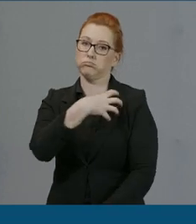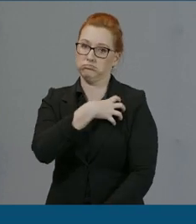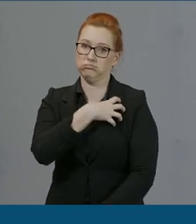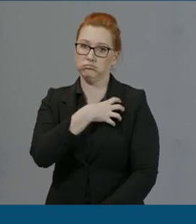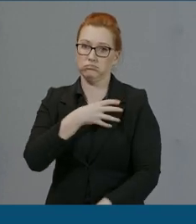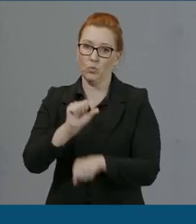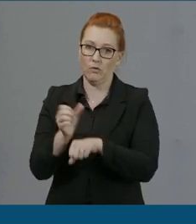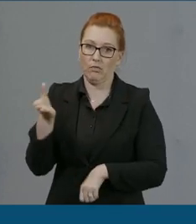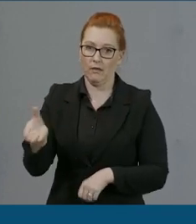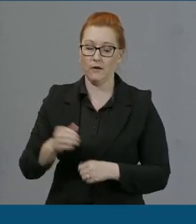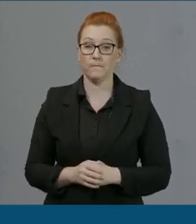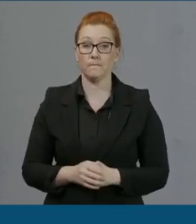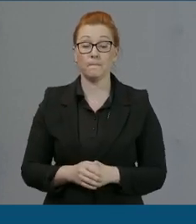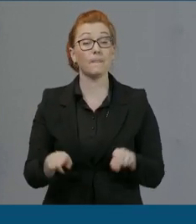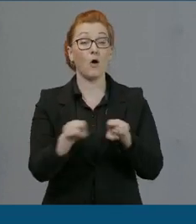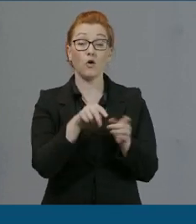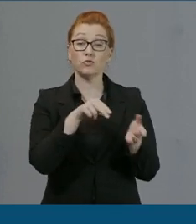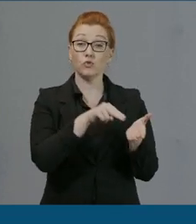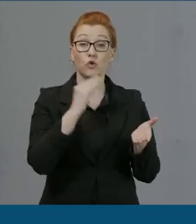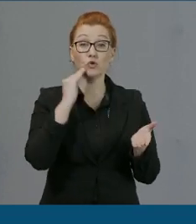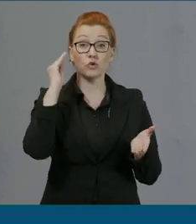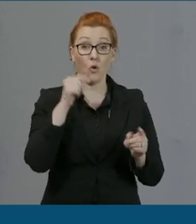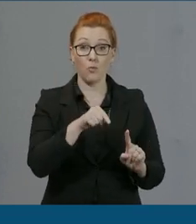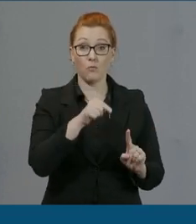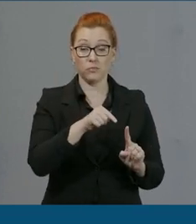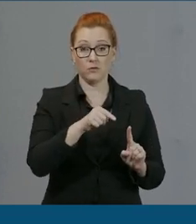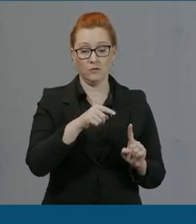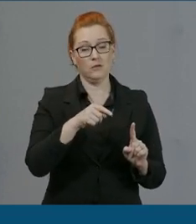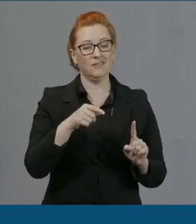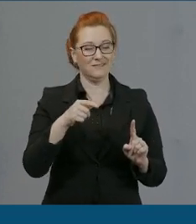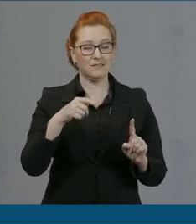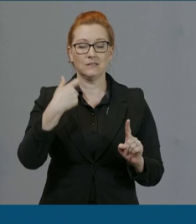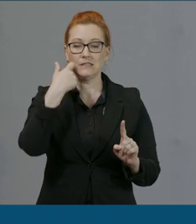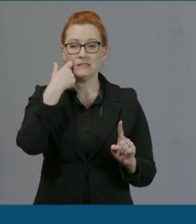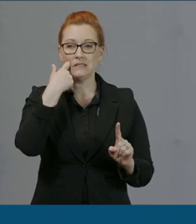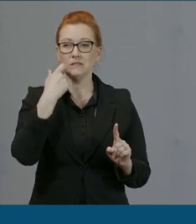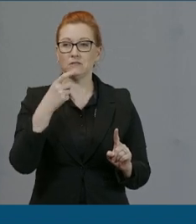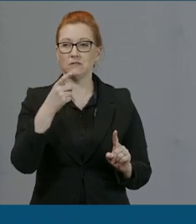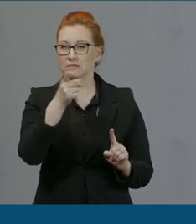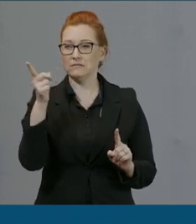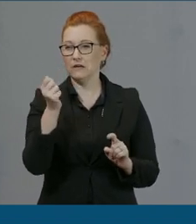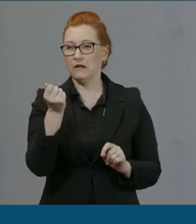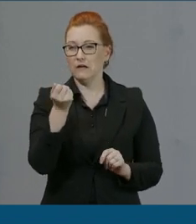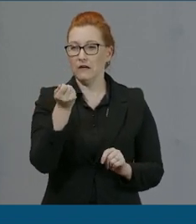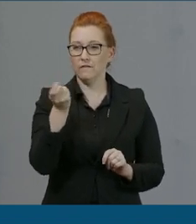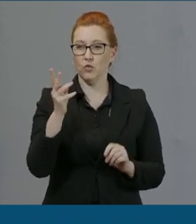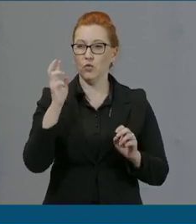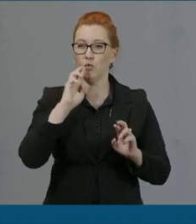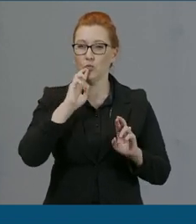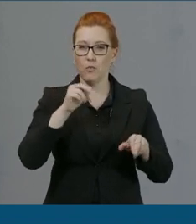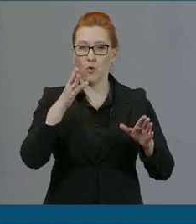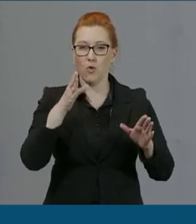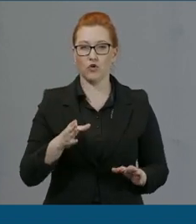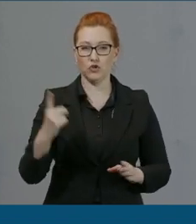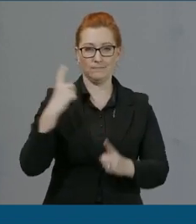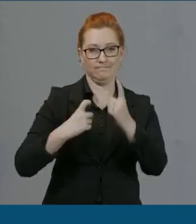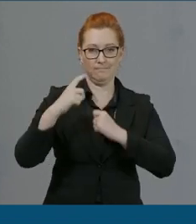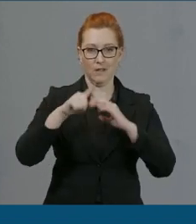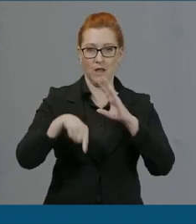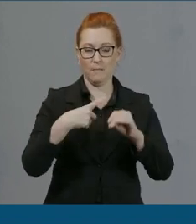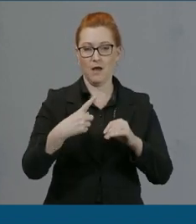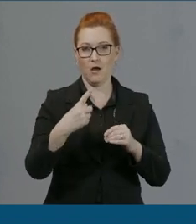Also, long-term care facility notification. There were some questions about this at the last press conference. If you